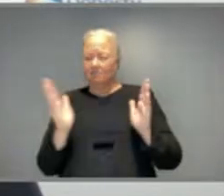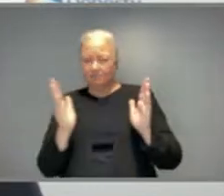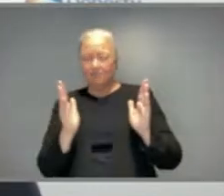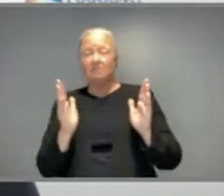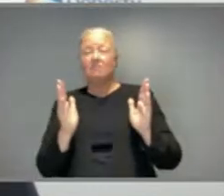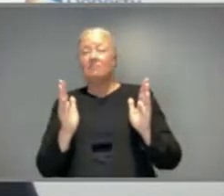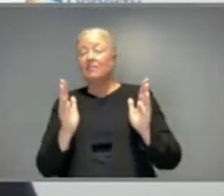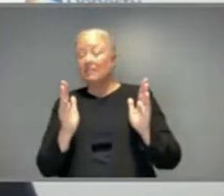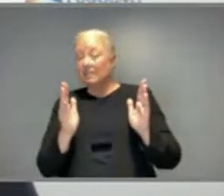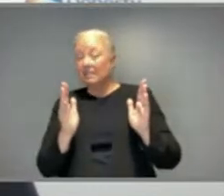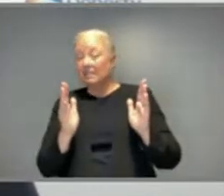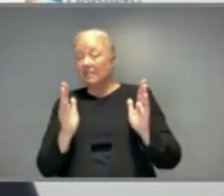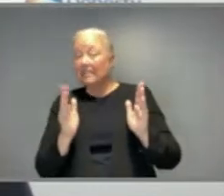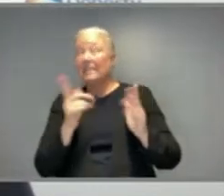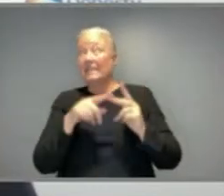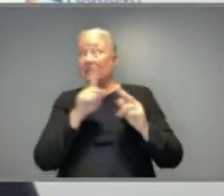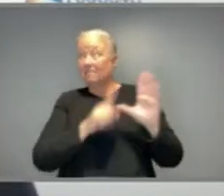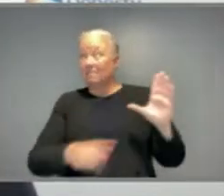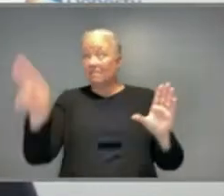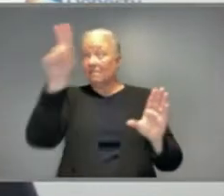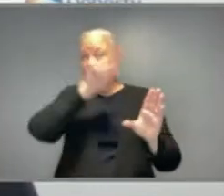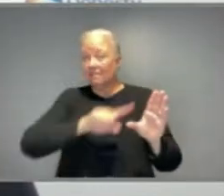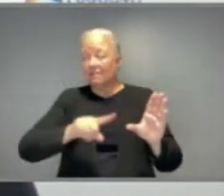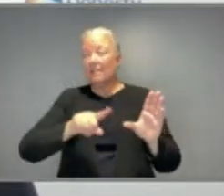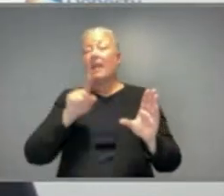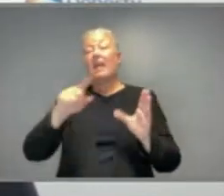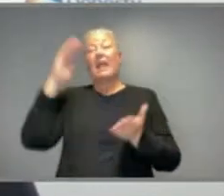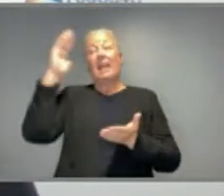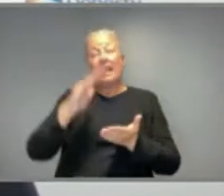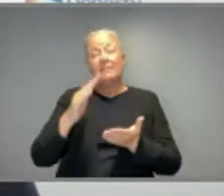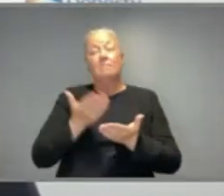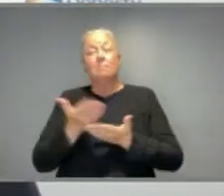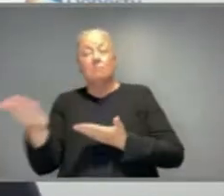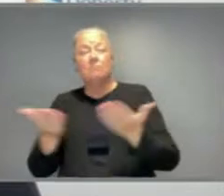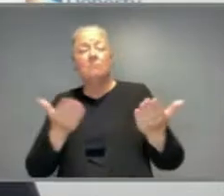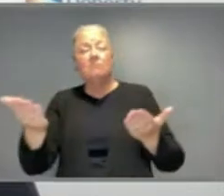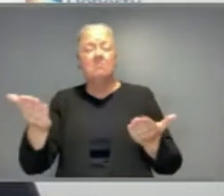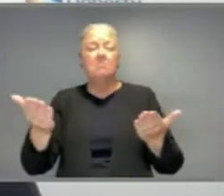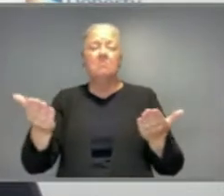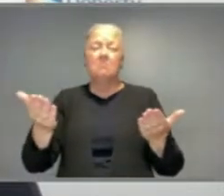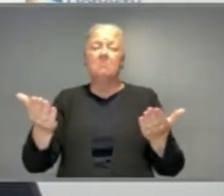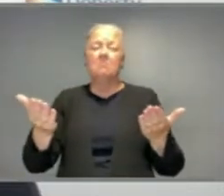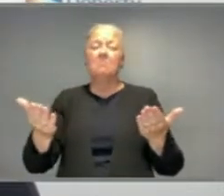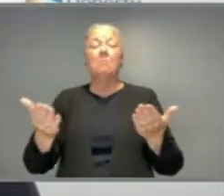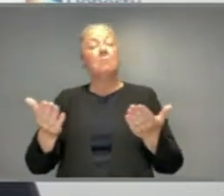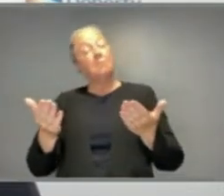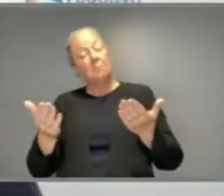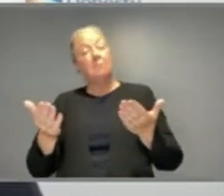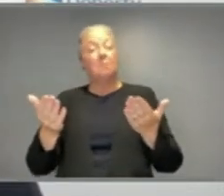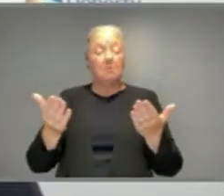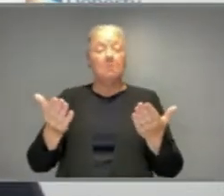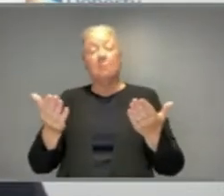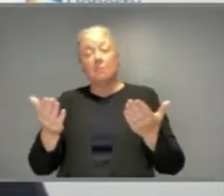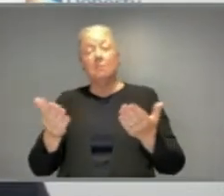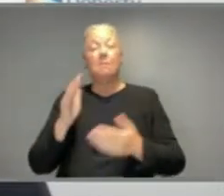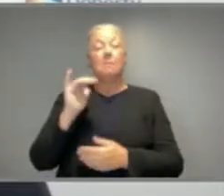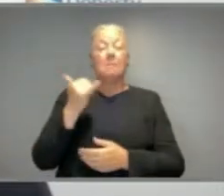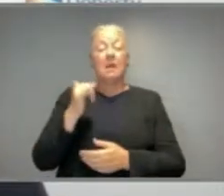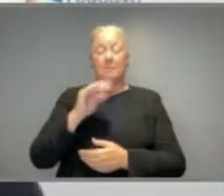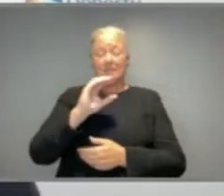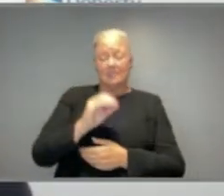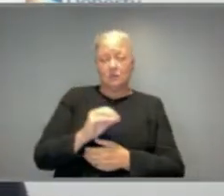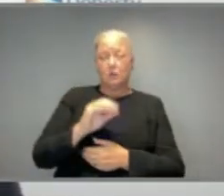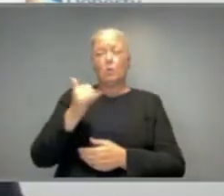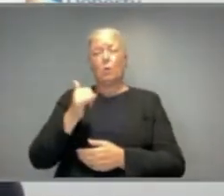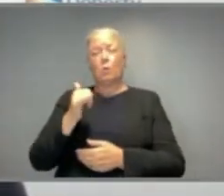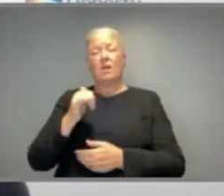the whole population, the reduction in transmission achievable would be very modest, nothing if either 0 or minus 0.1